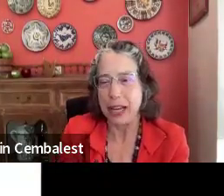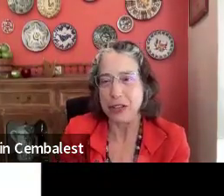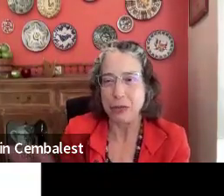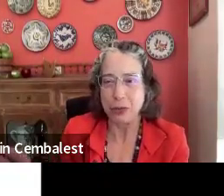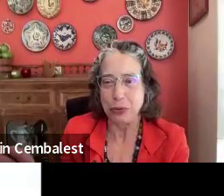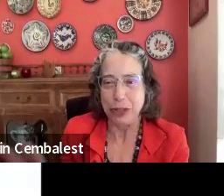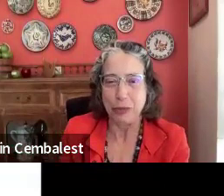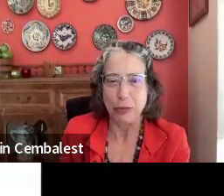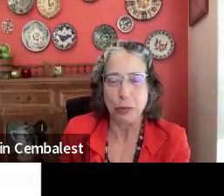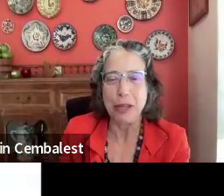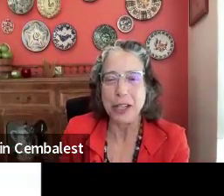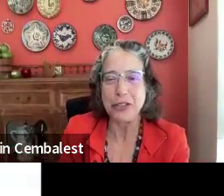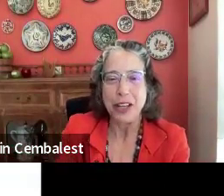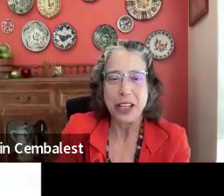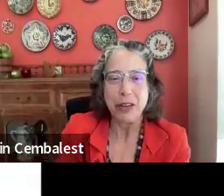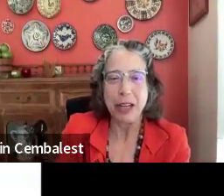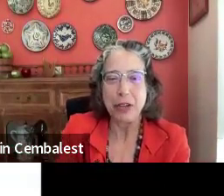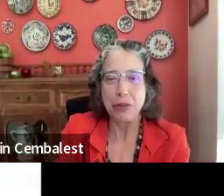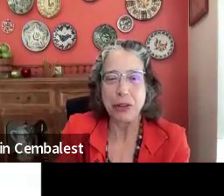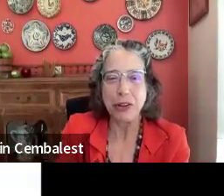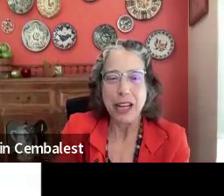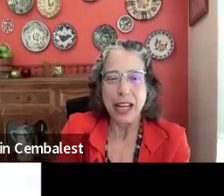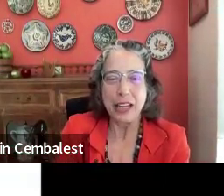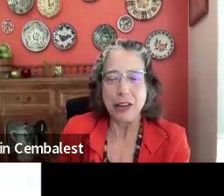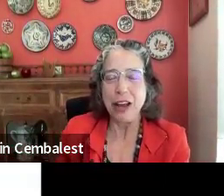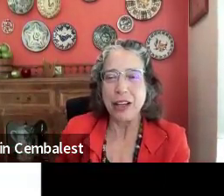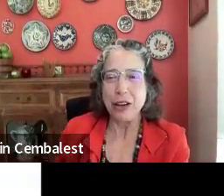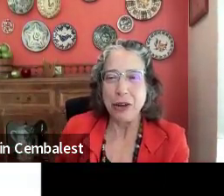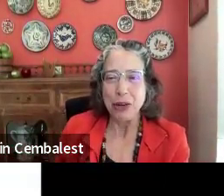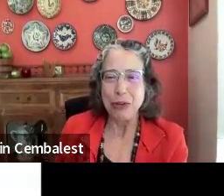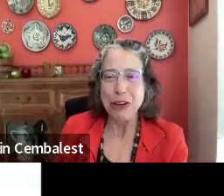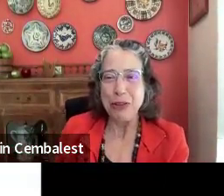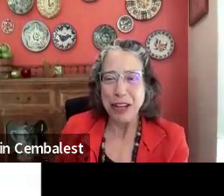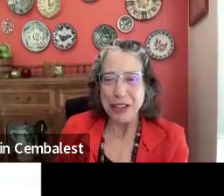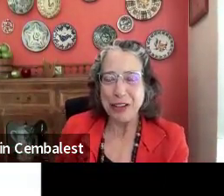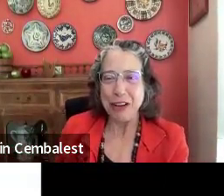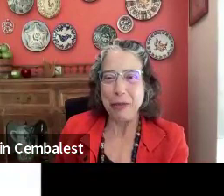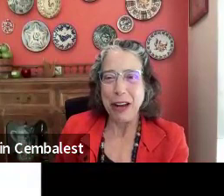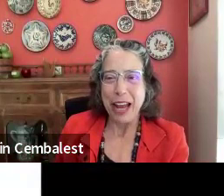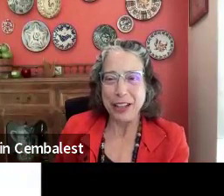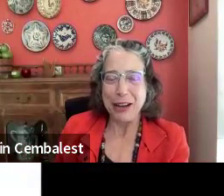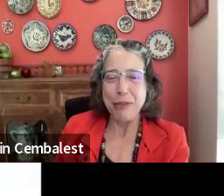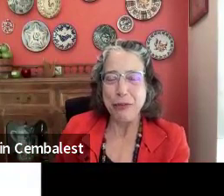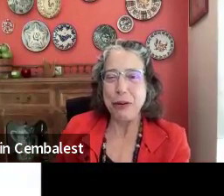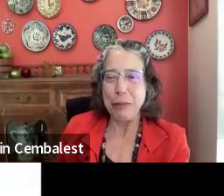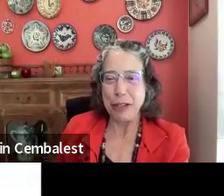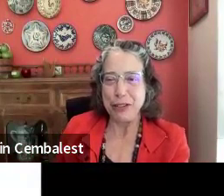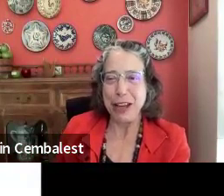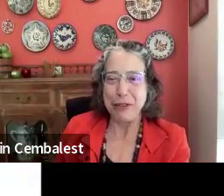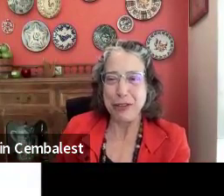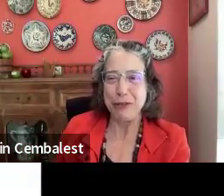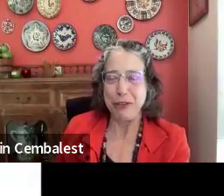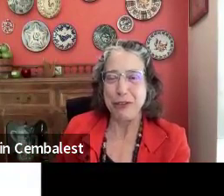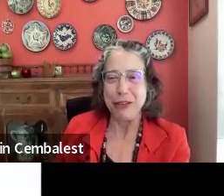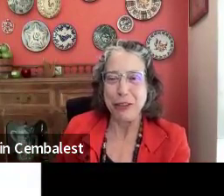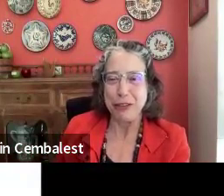Google Glass. It was cool then for 4 minutes. Here I am at Twitter, and here I go where no Instagrammer had gone before, because